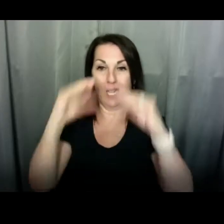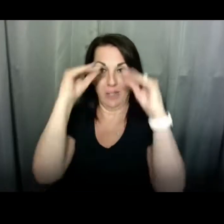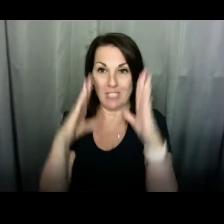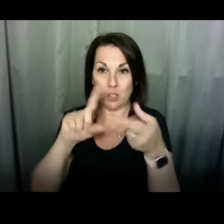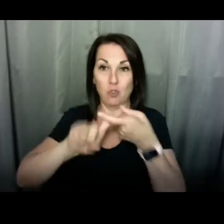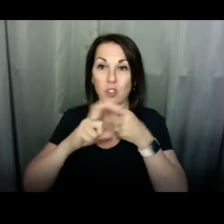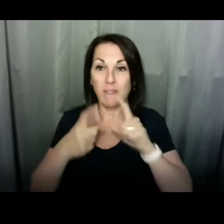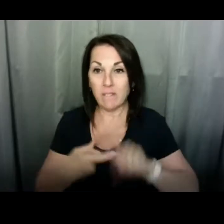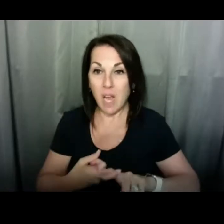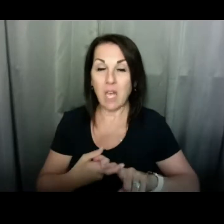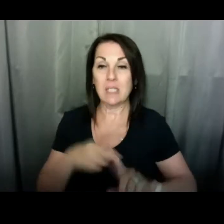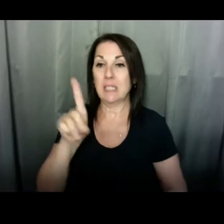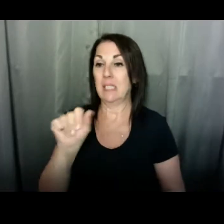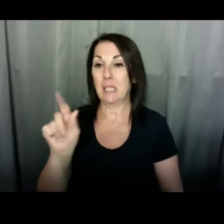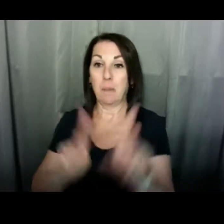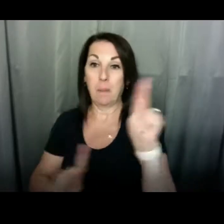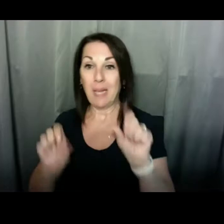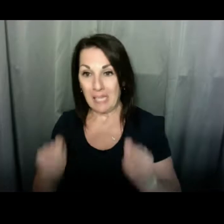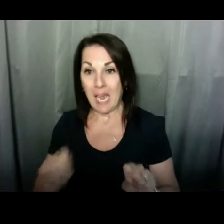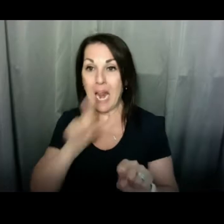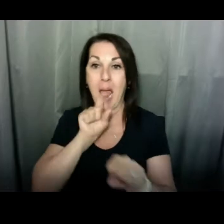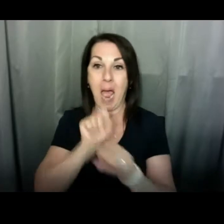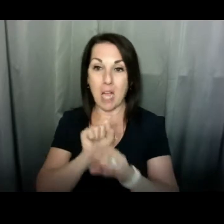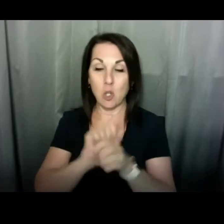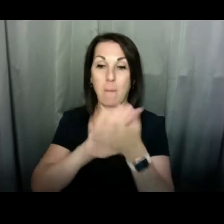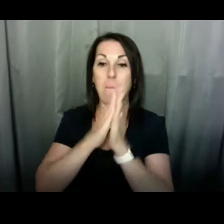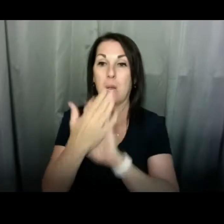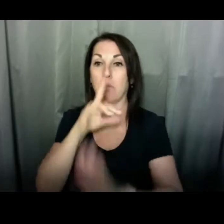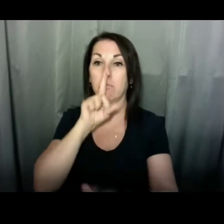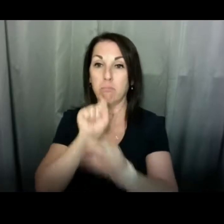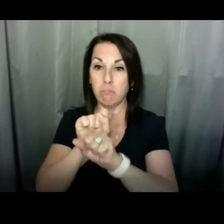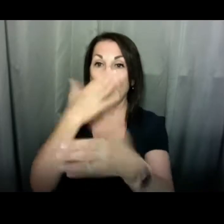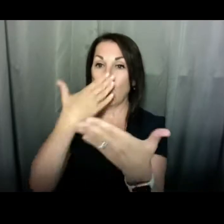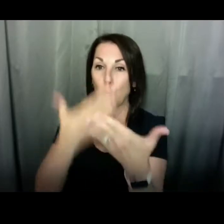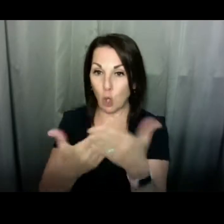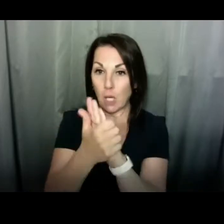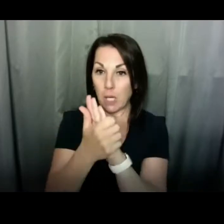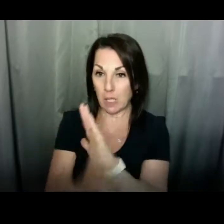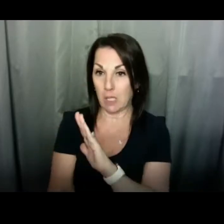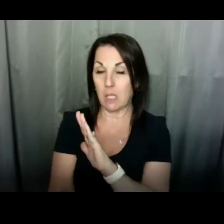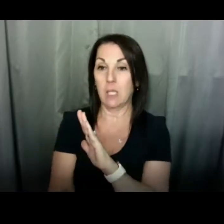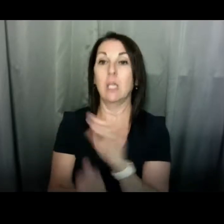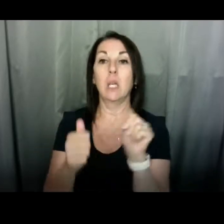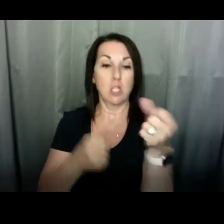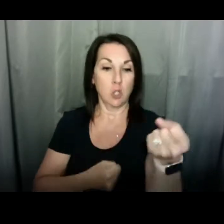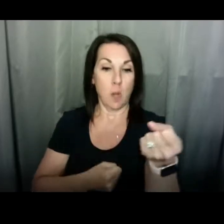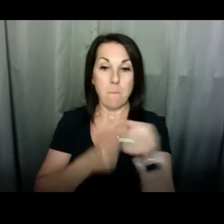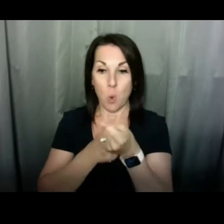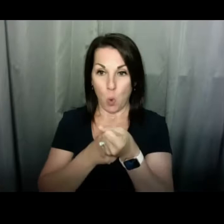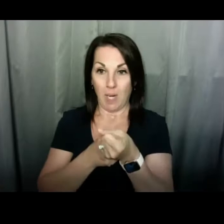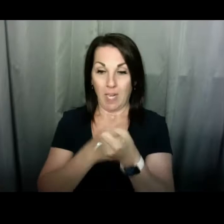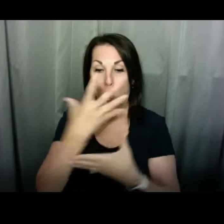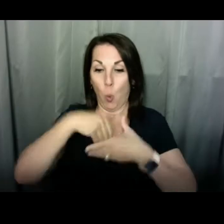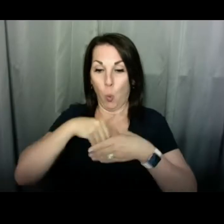and disabled people who can actually become really, really good at, you know, supporting